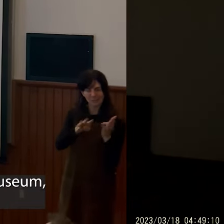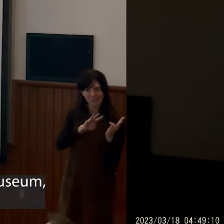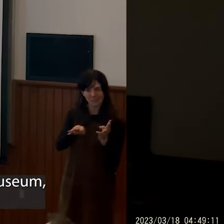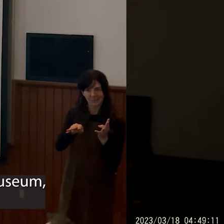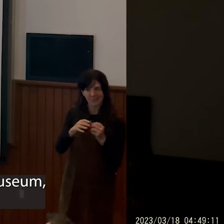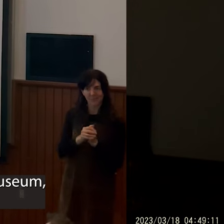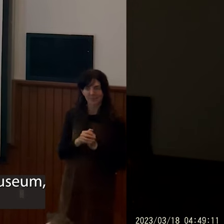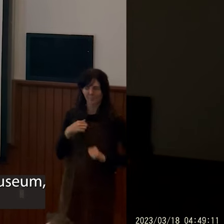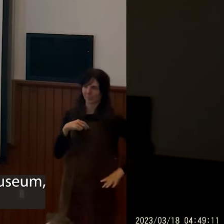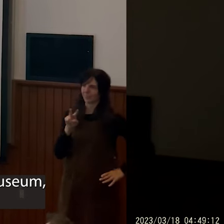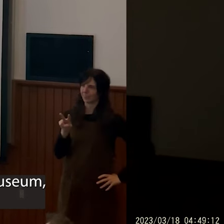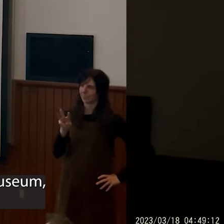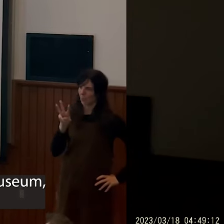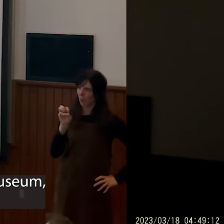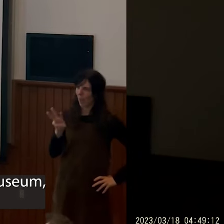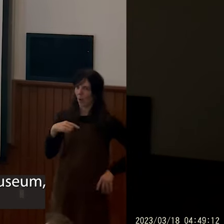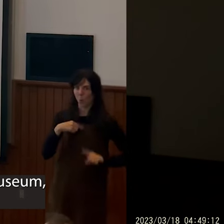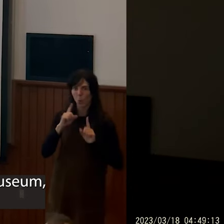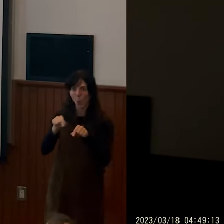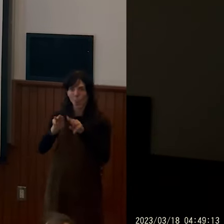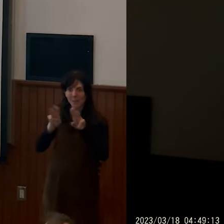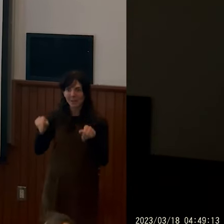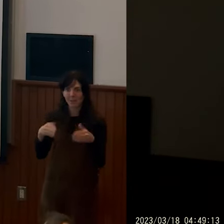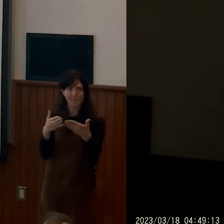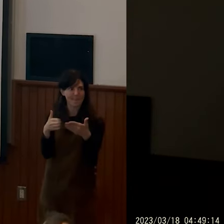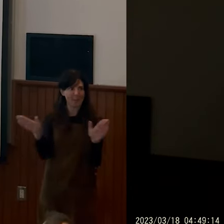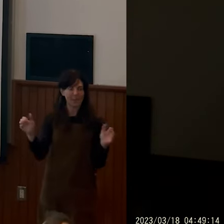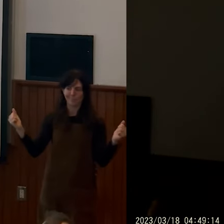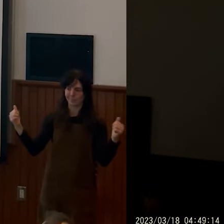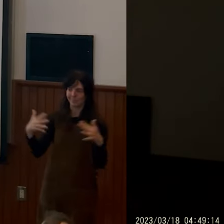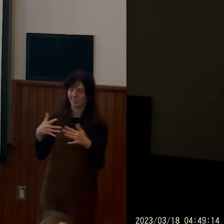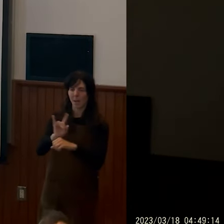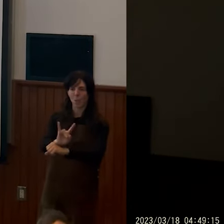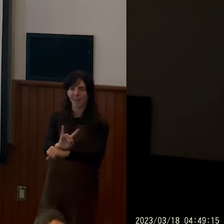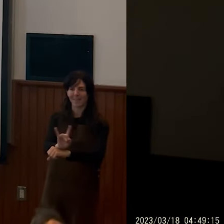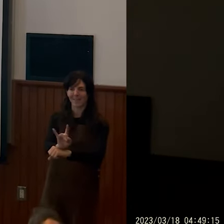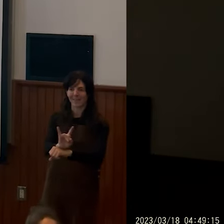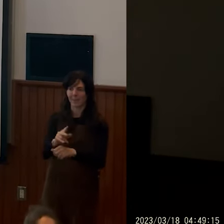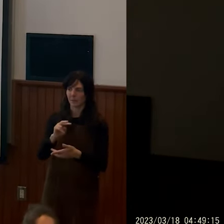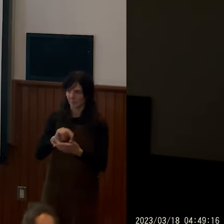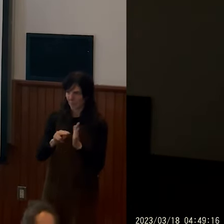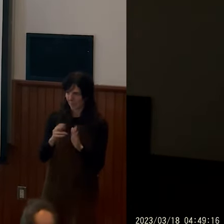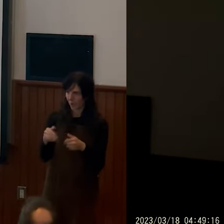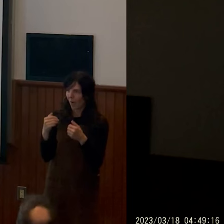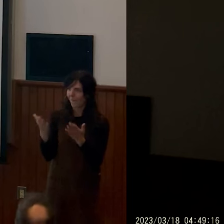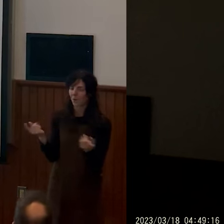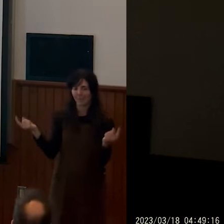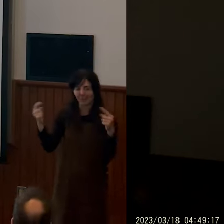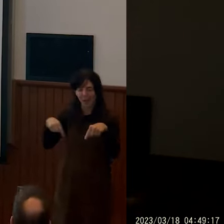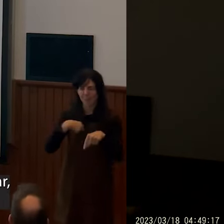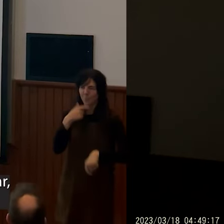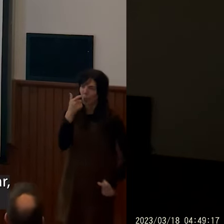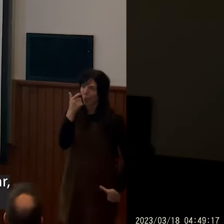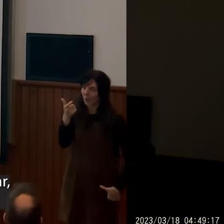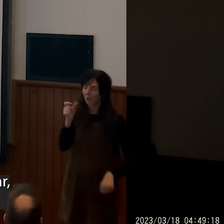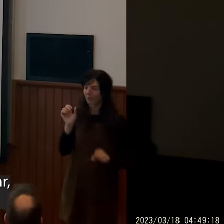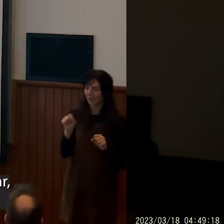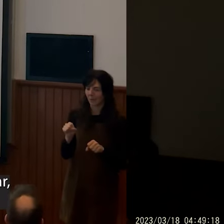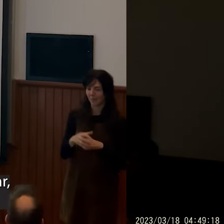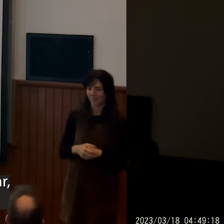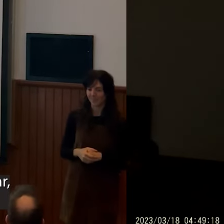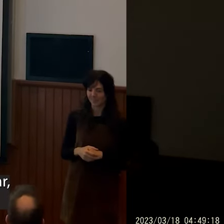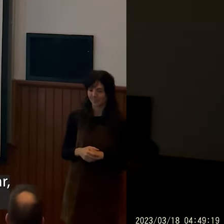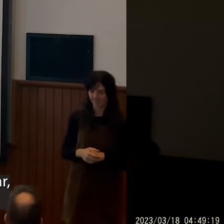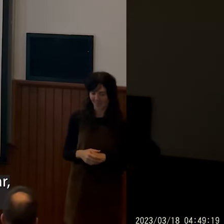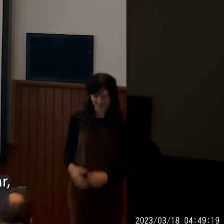should go to the museum, the public space, the public Wi-Fi should offer people to see this work. However, I set it up